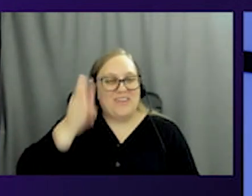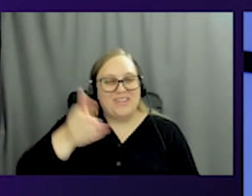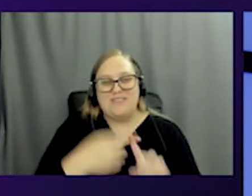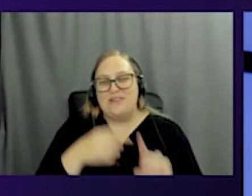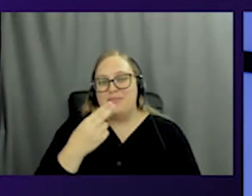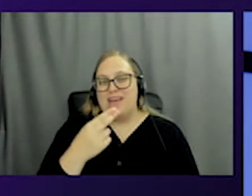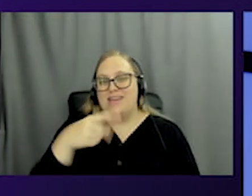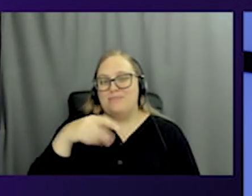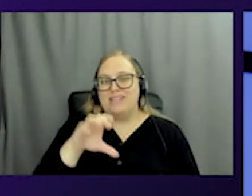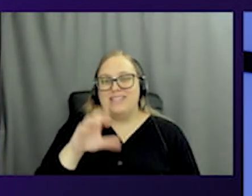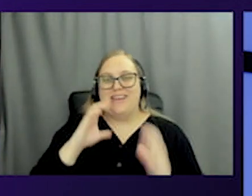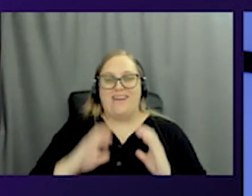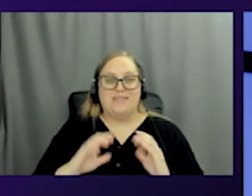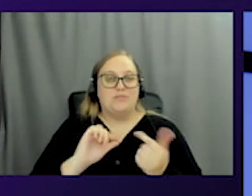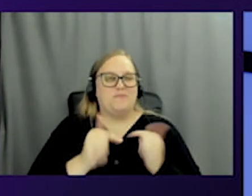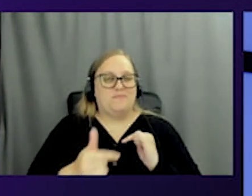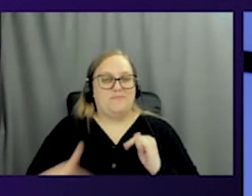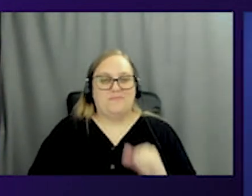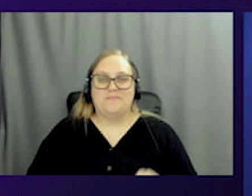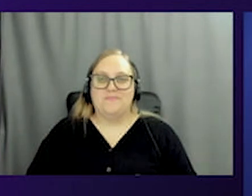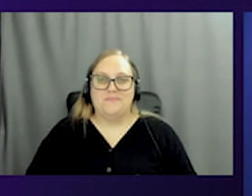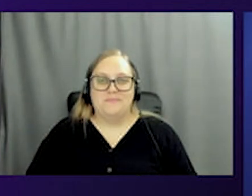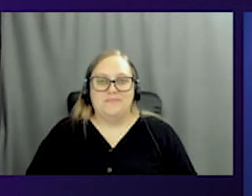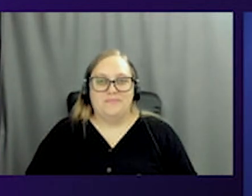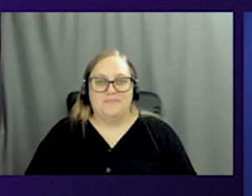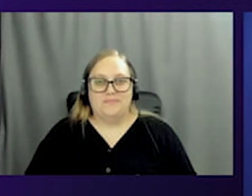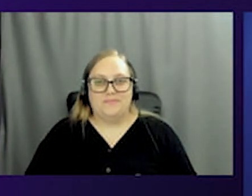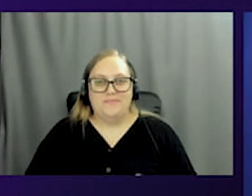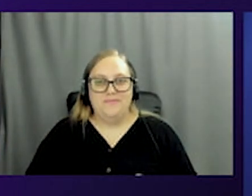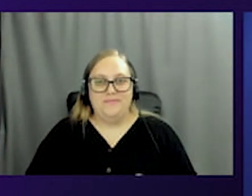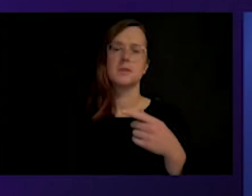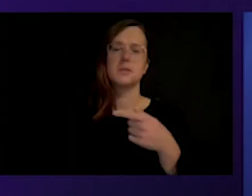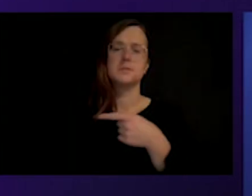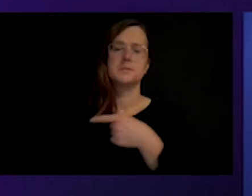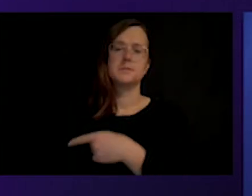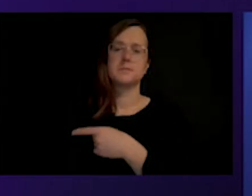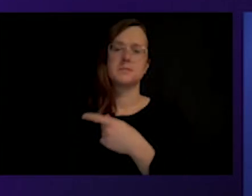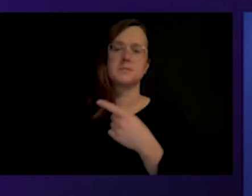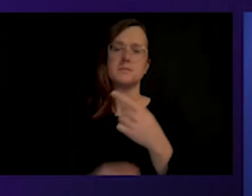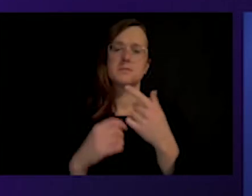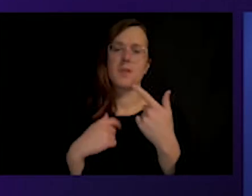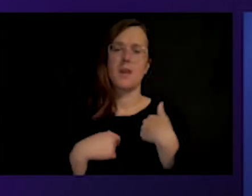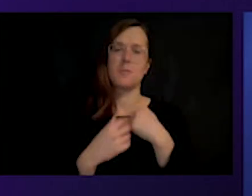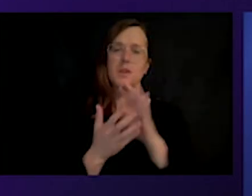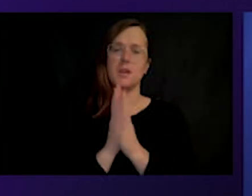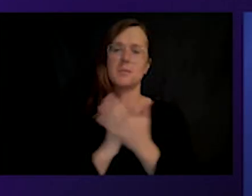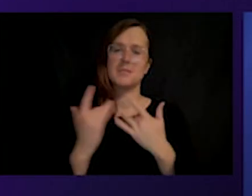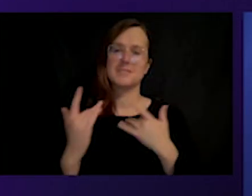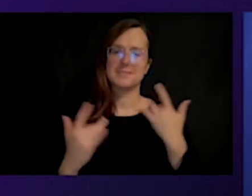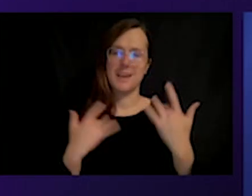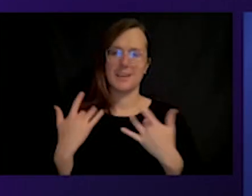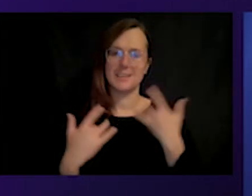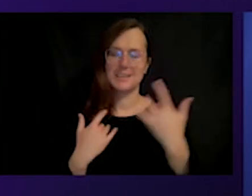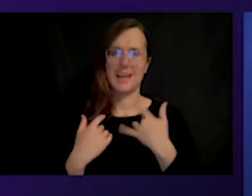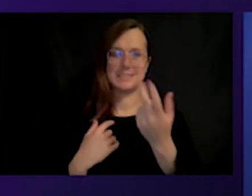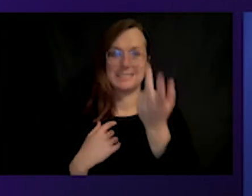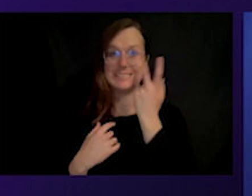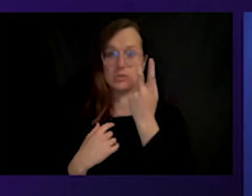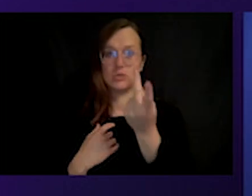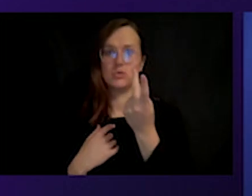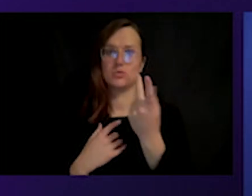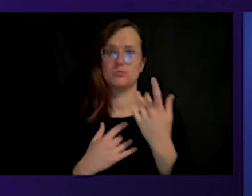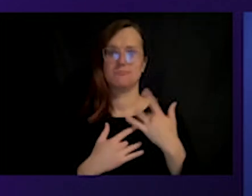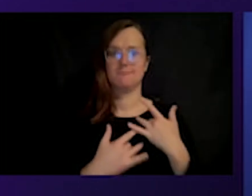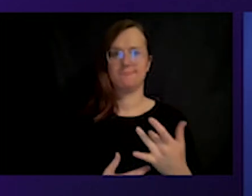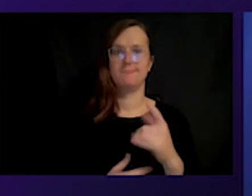Yeah, sure. This area I got really excited about. I think at least I see two trends here. Number one is really